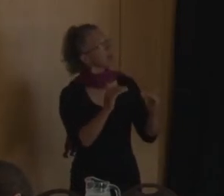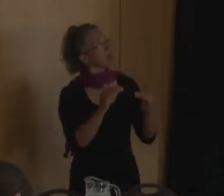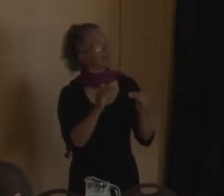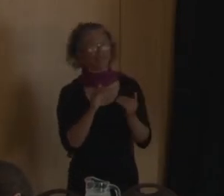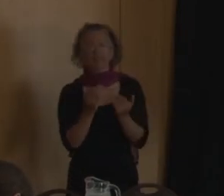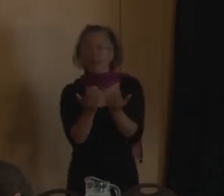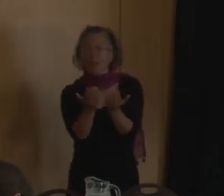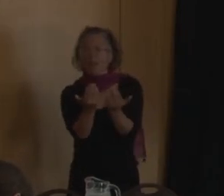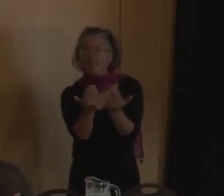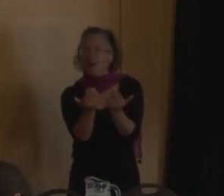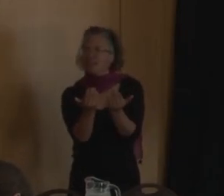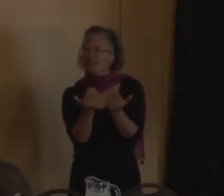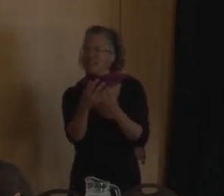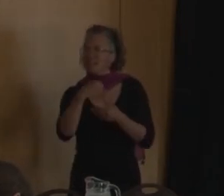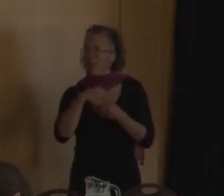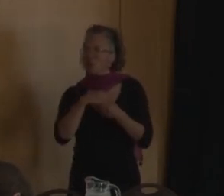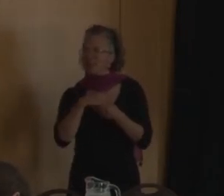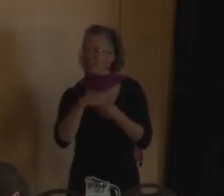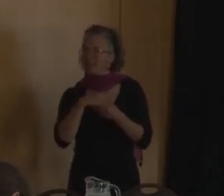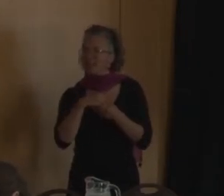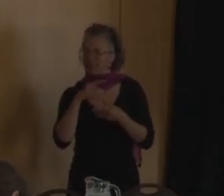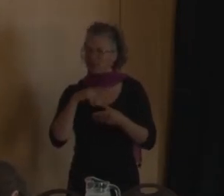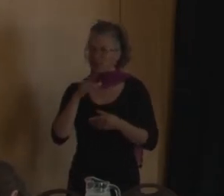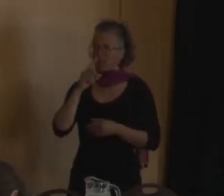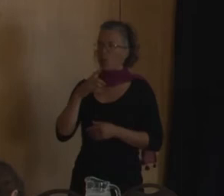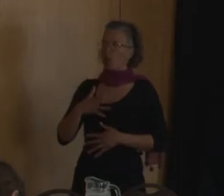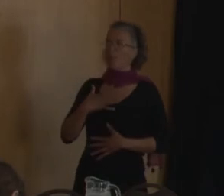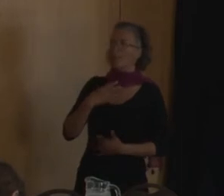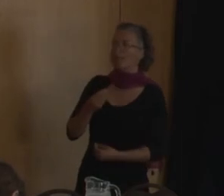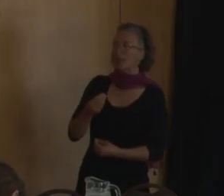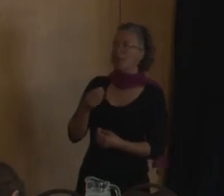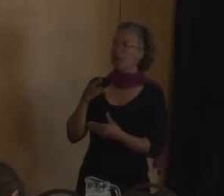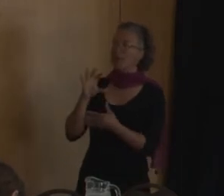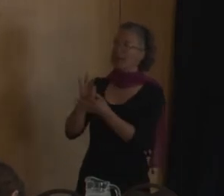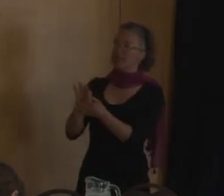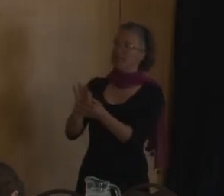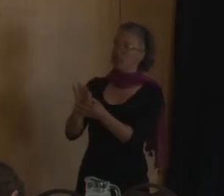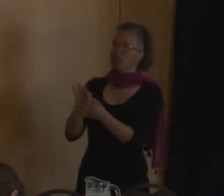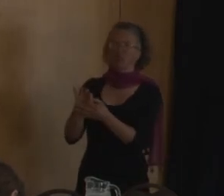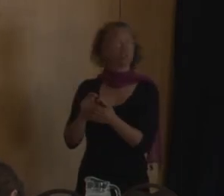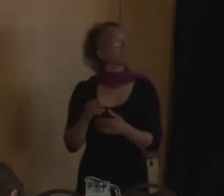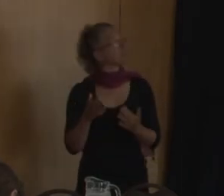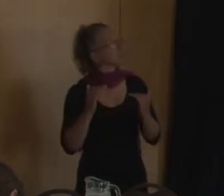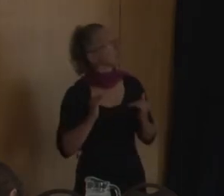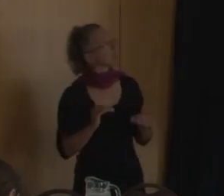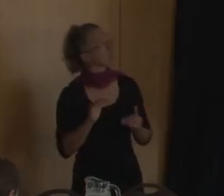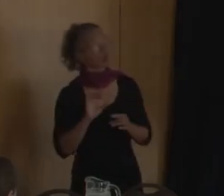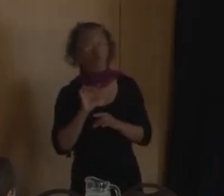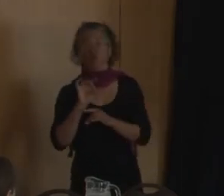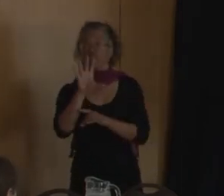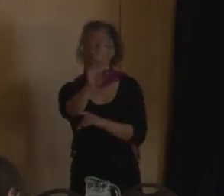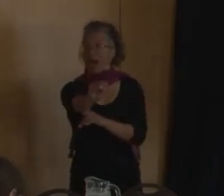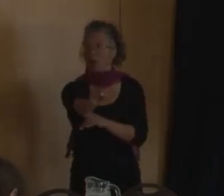media, the experience economy, people desire participation. Reach out. We need to go where our people